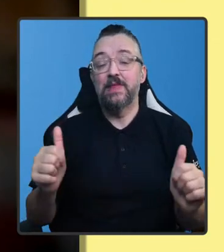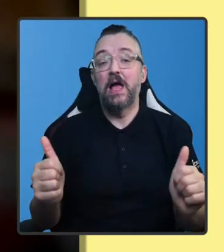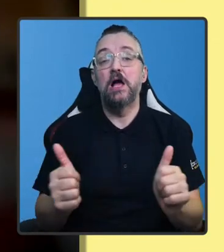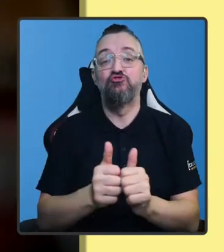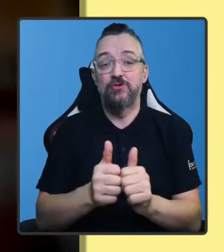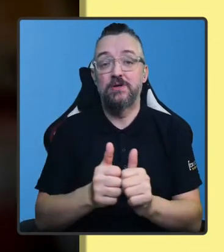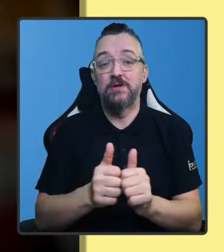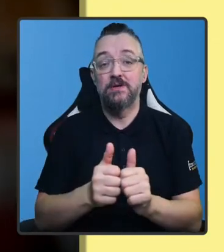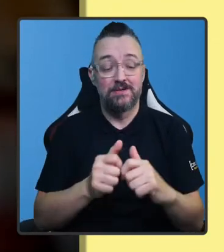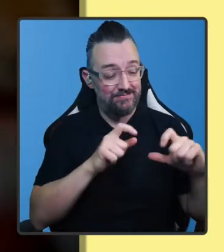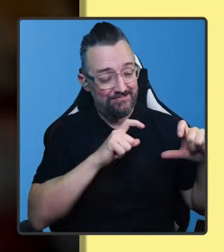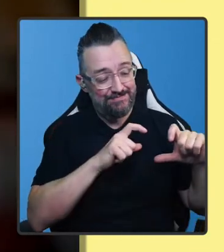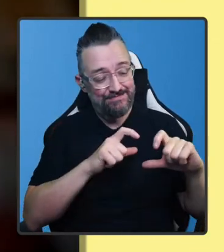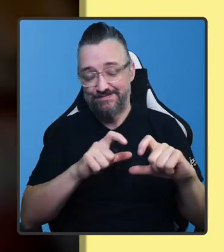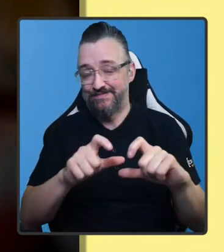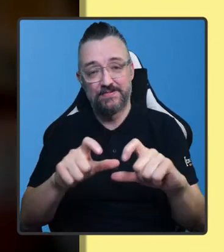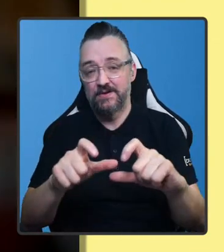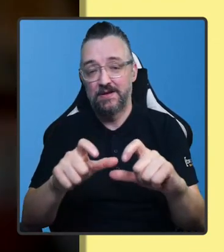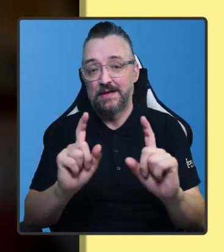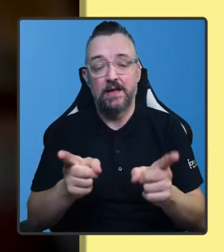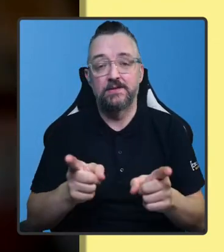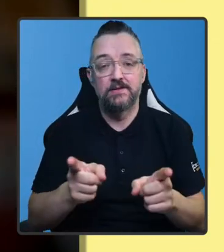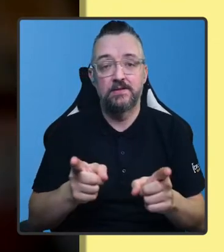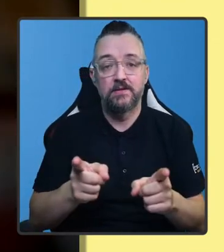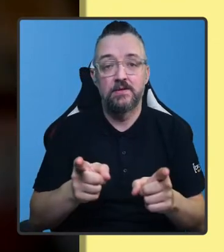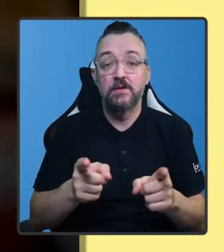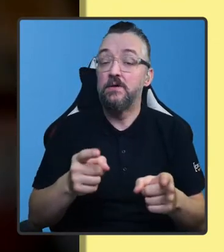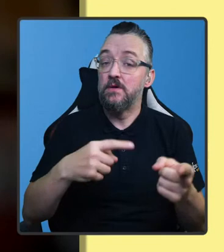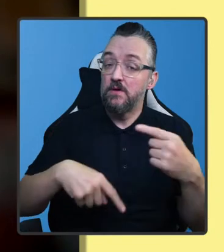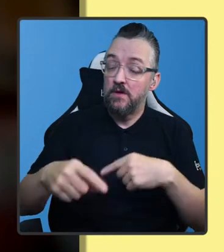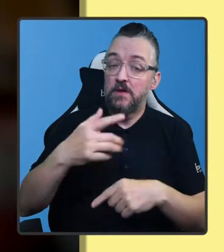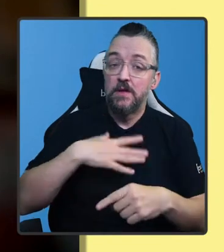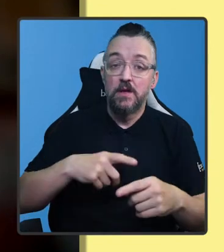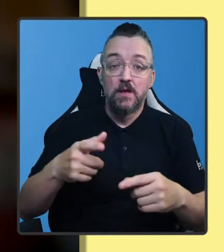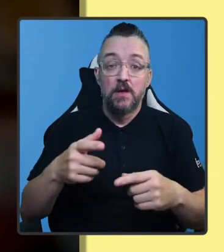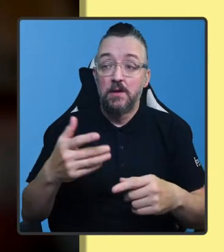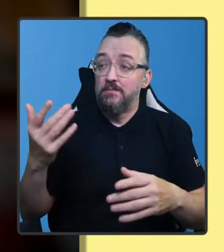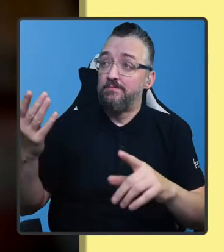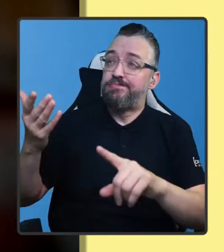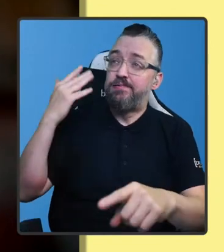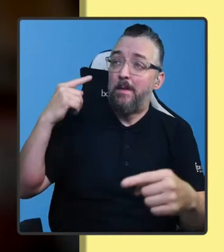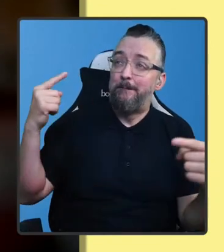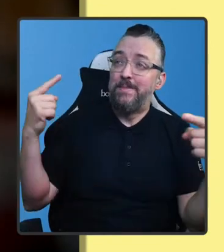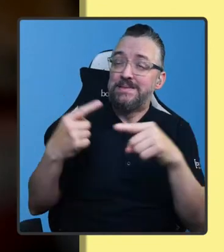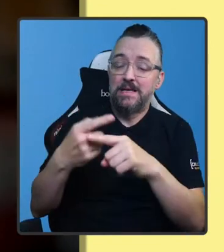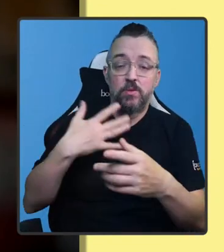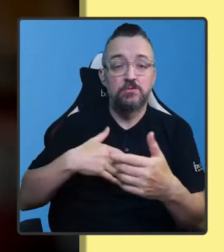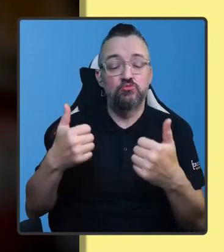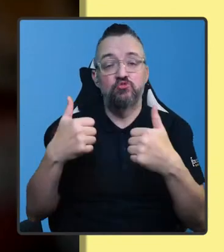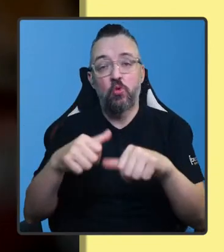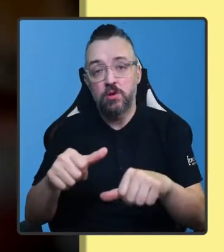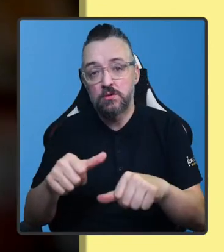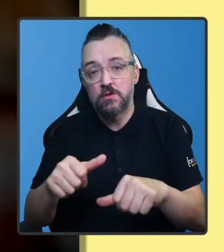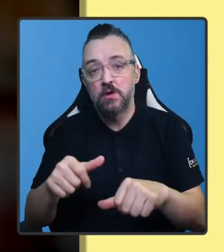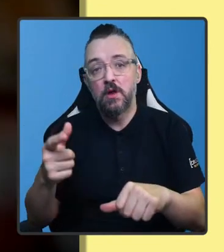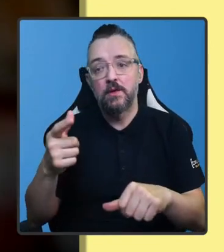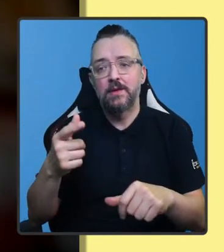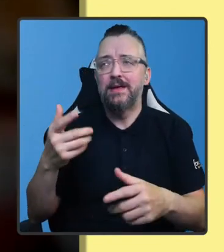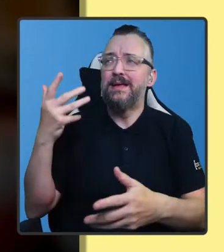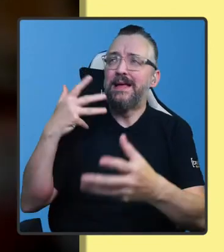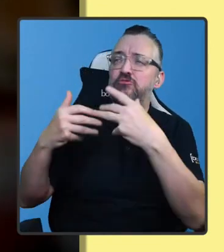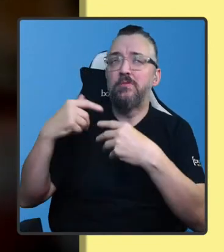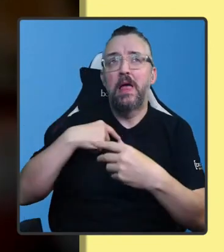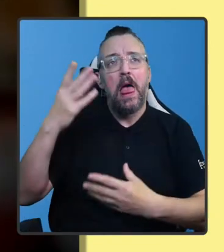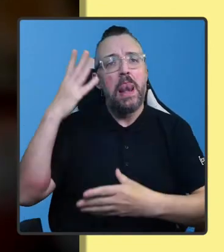not acceptable. If we are to redress the mistakes of the past, the lessons learned from history must be taken